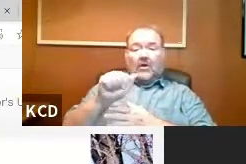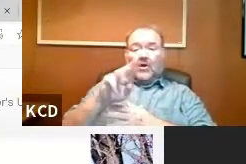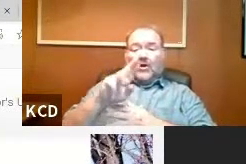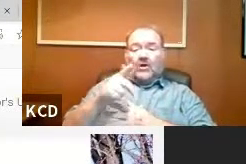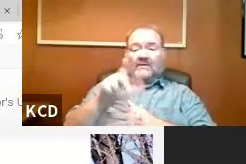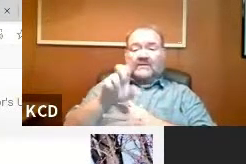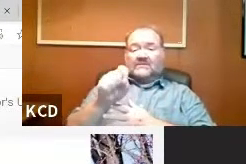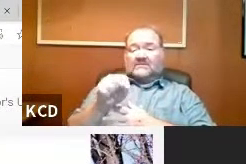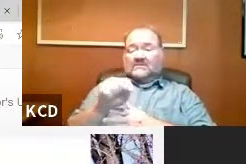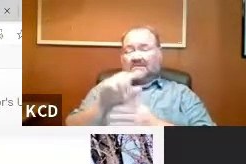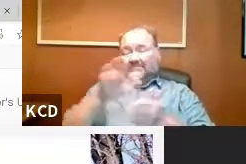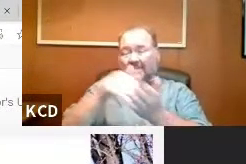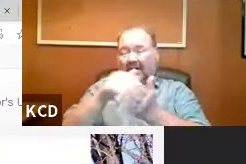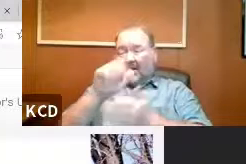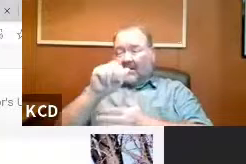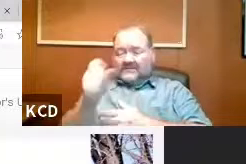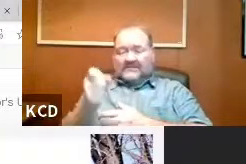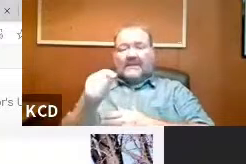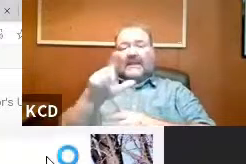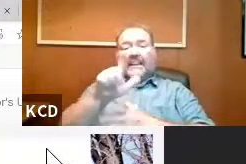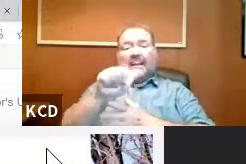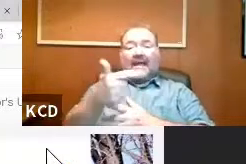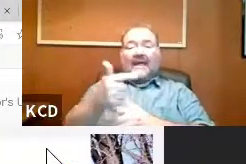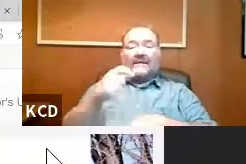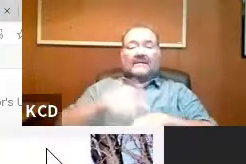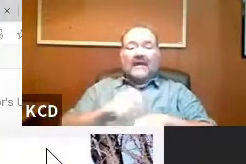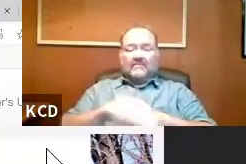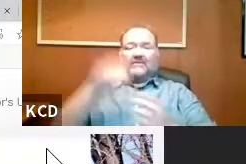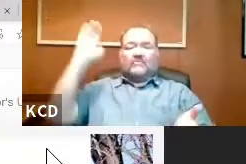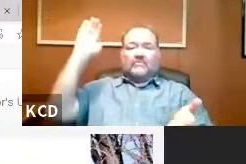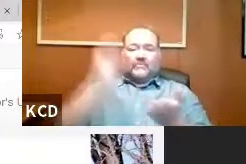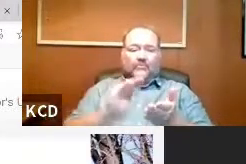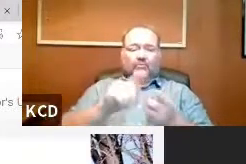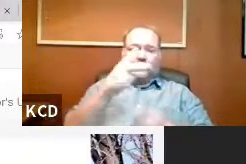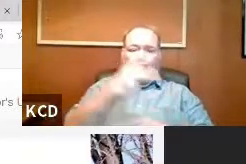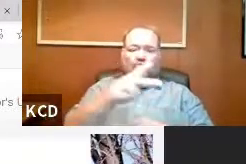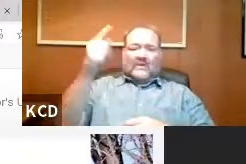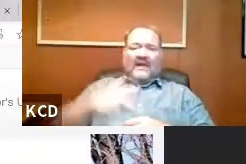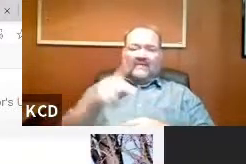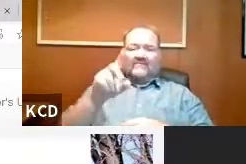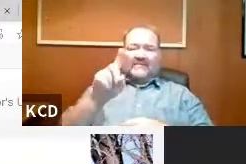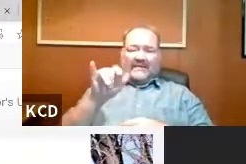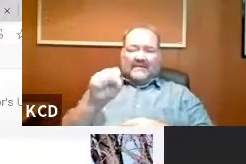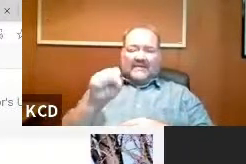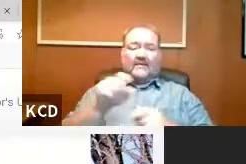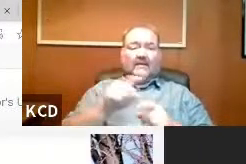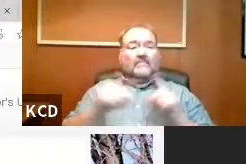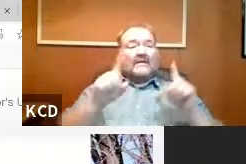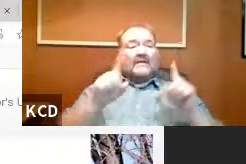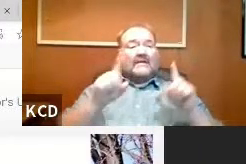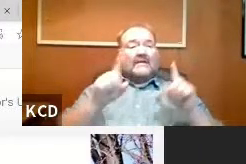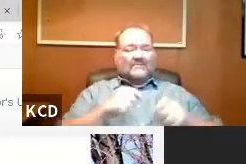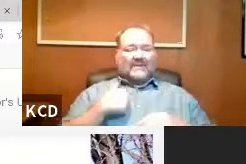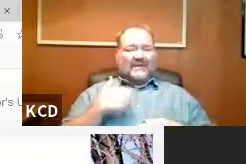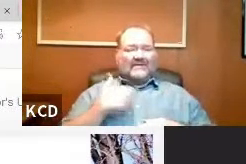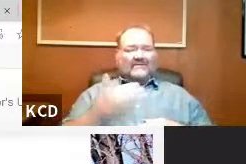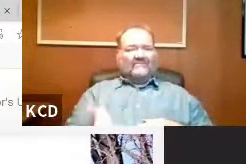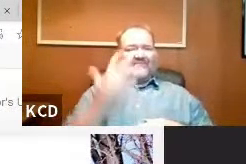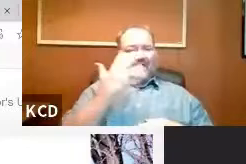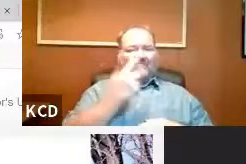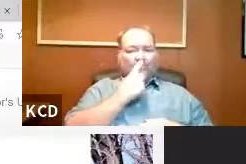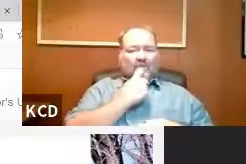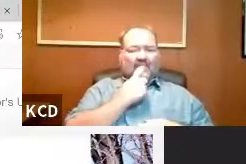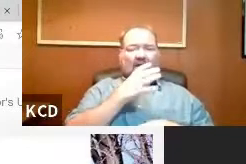time is consistently around 2.5 days. Regarding testing, however, we did have 5 red flags and 1 yellow